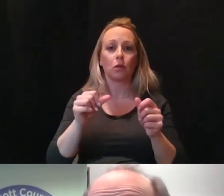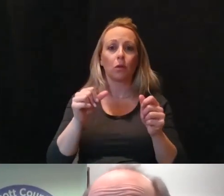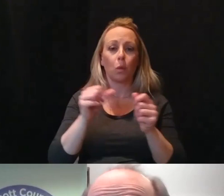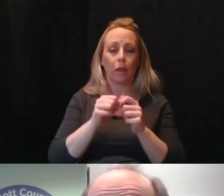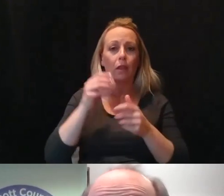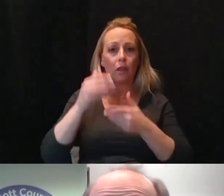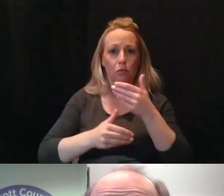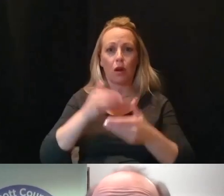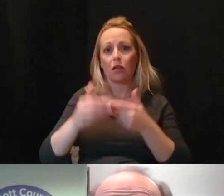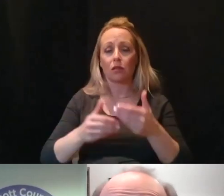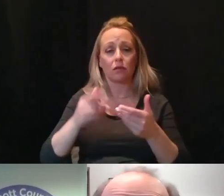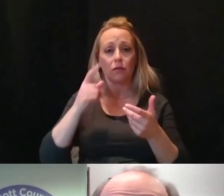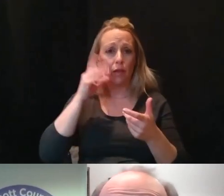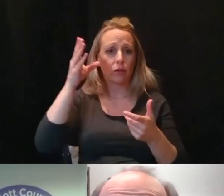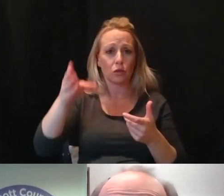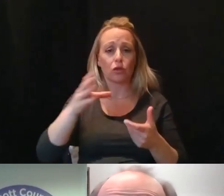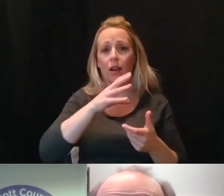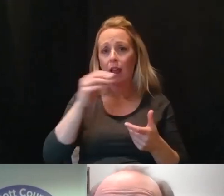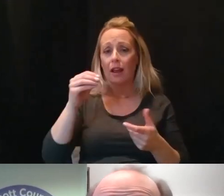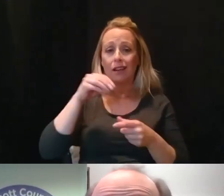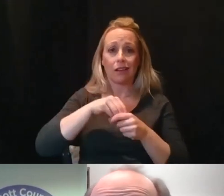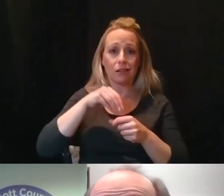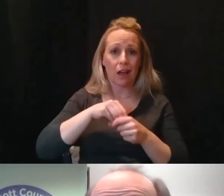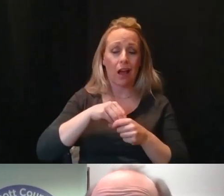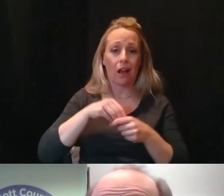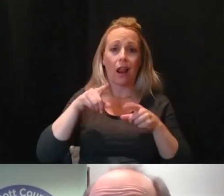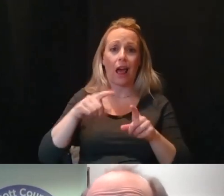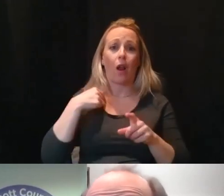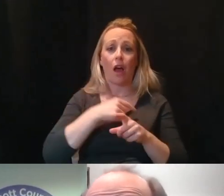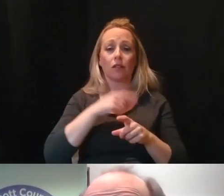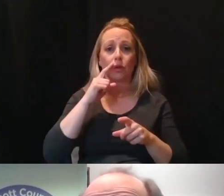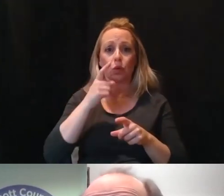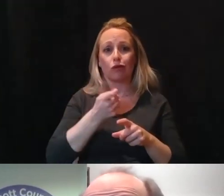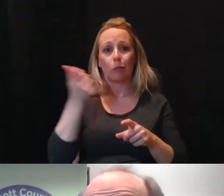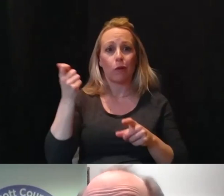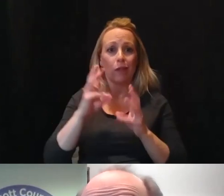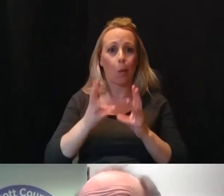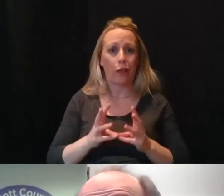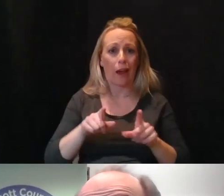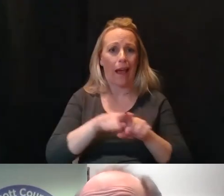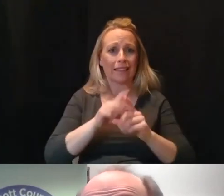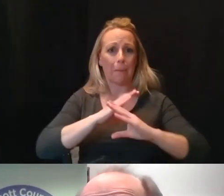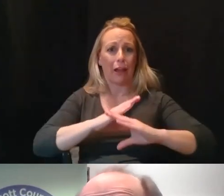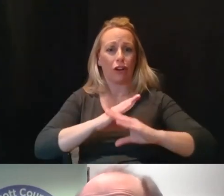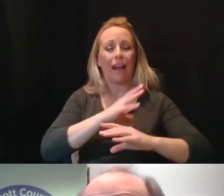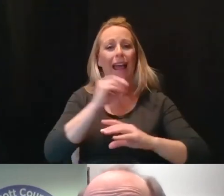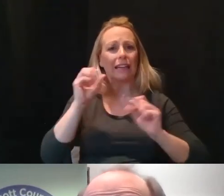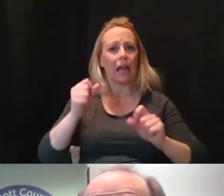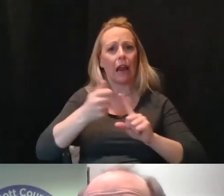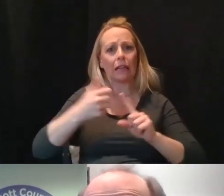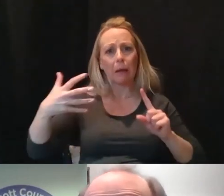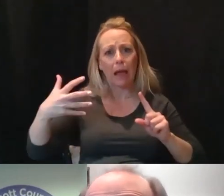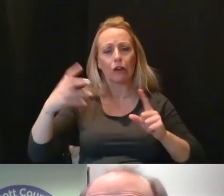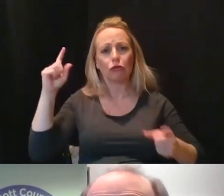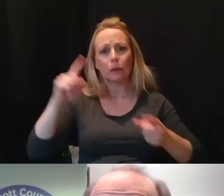the foreseeable future. Being indoors has allowed us to remove the weather as a barrier, and it also allows us to expand and reduce the